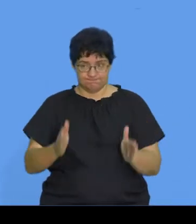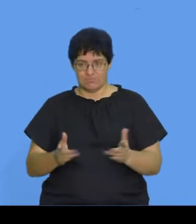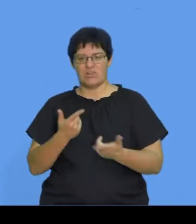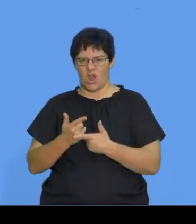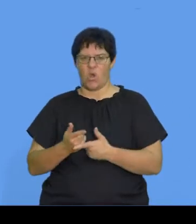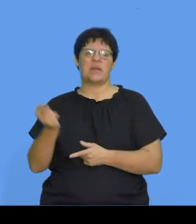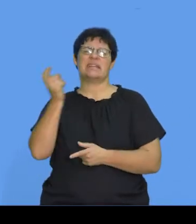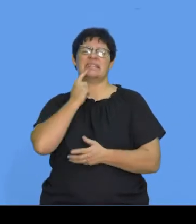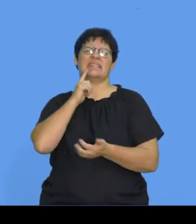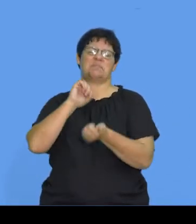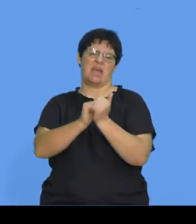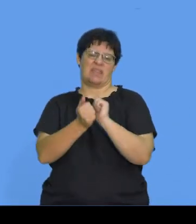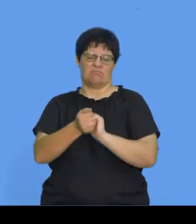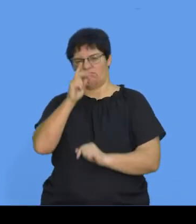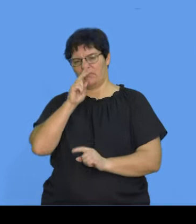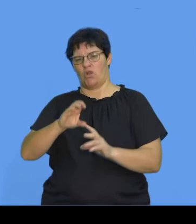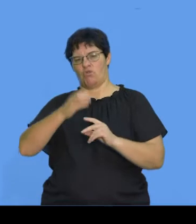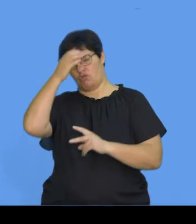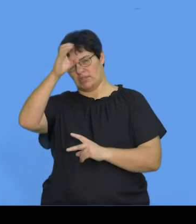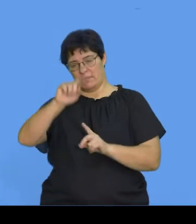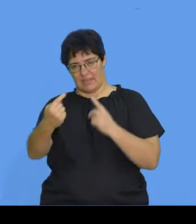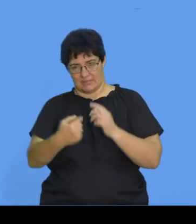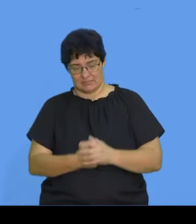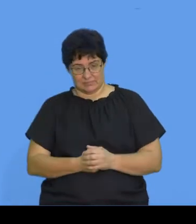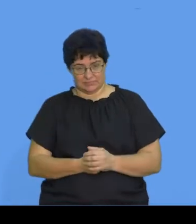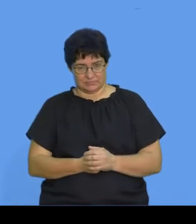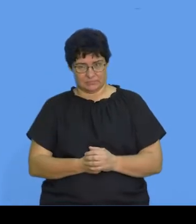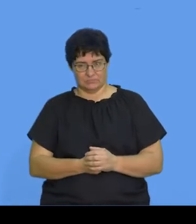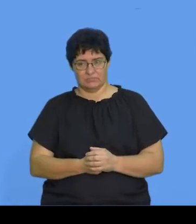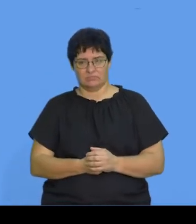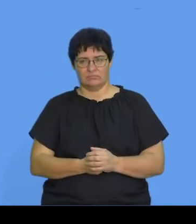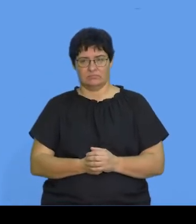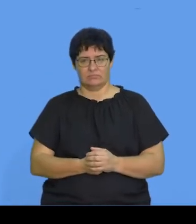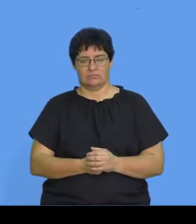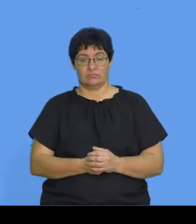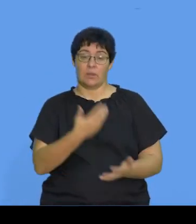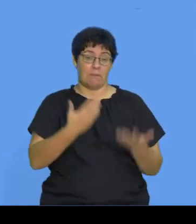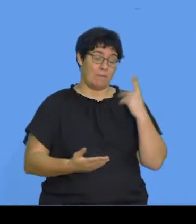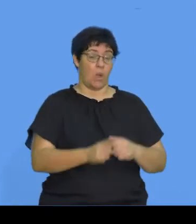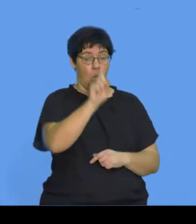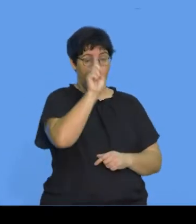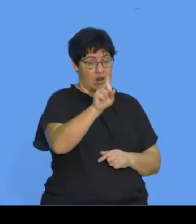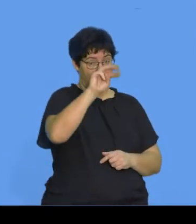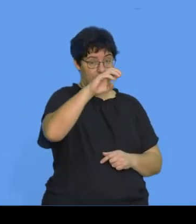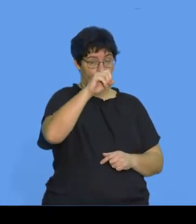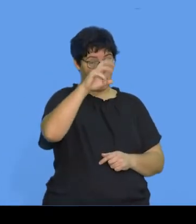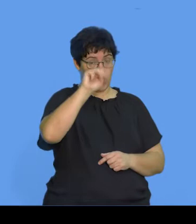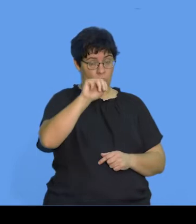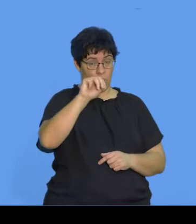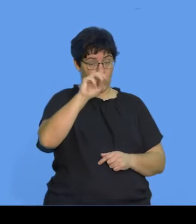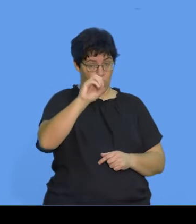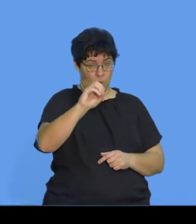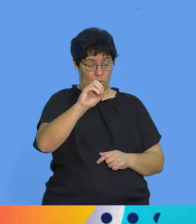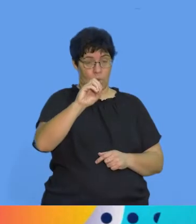easy maths. This is easy maths. What happens if we take one monosaccharide, one of